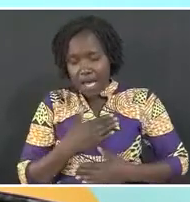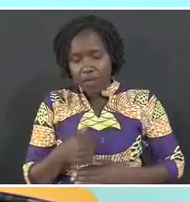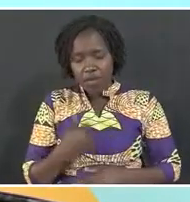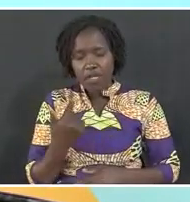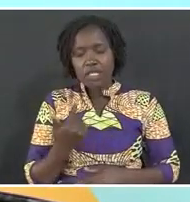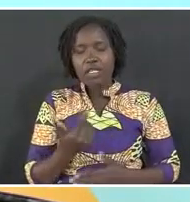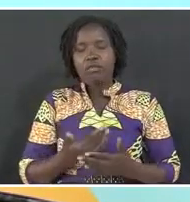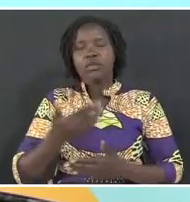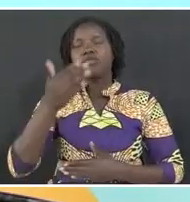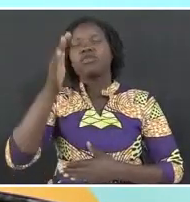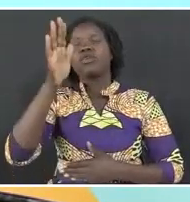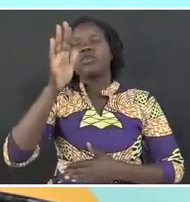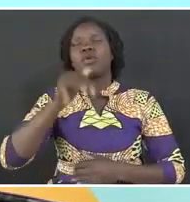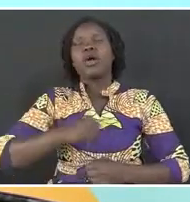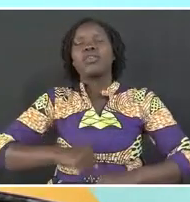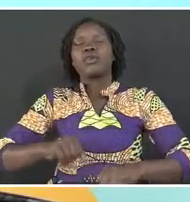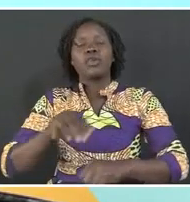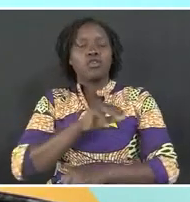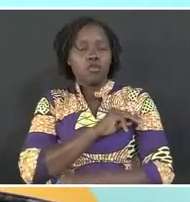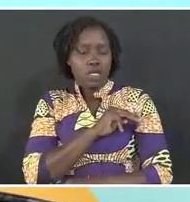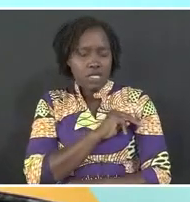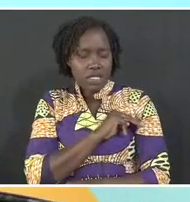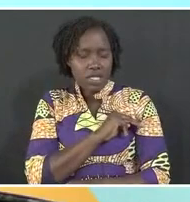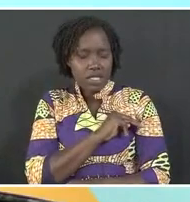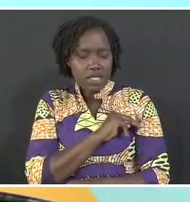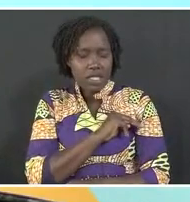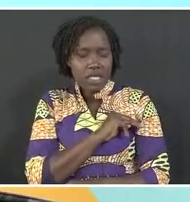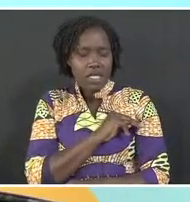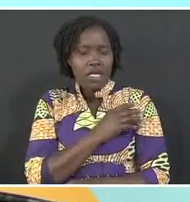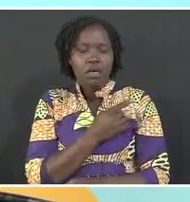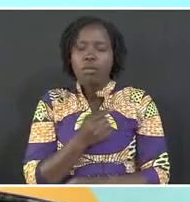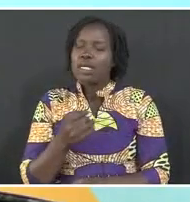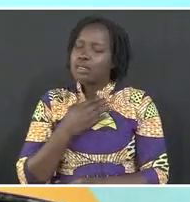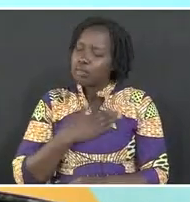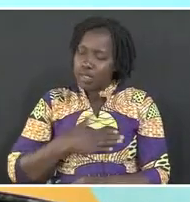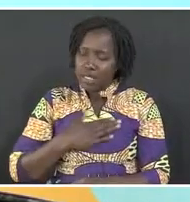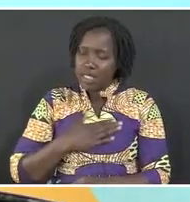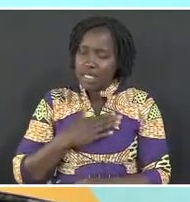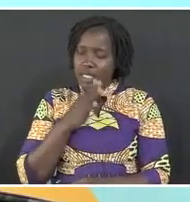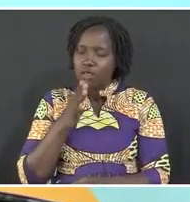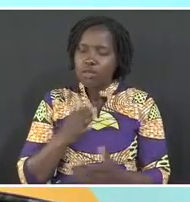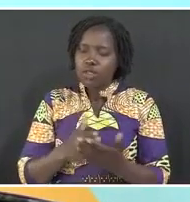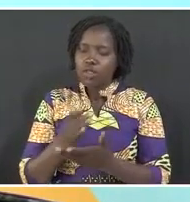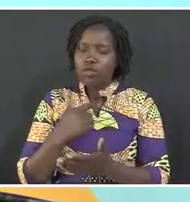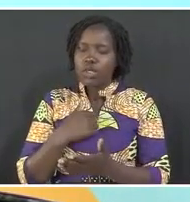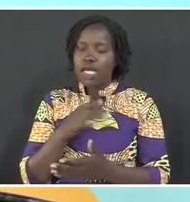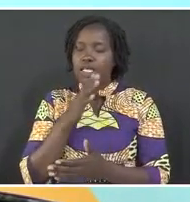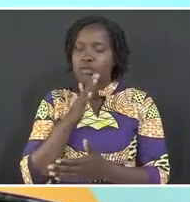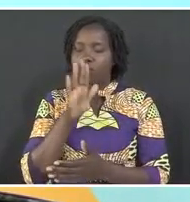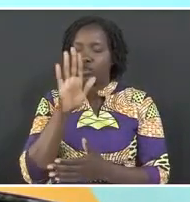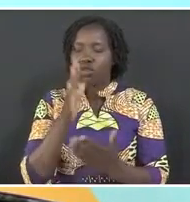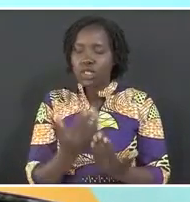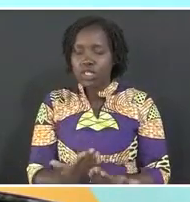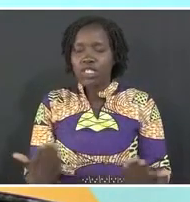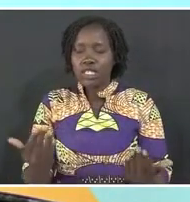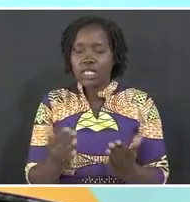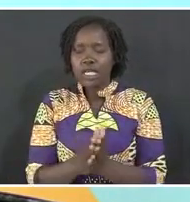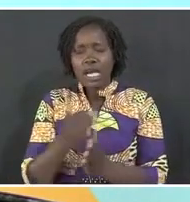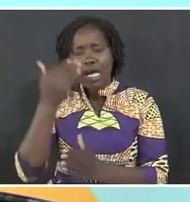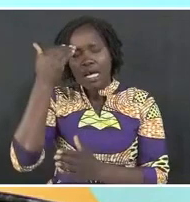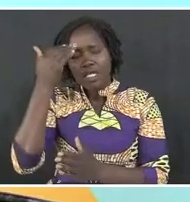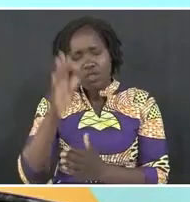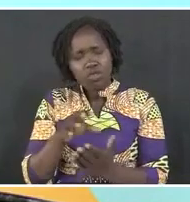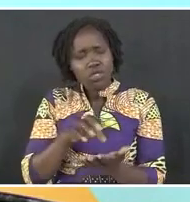myself before your throne of mercy, O God, that please speak through me and speak to your children. I don't know